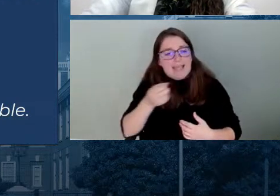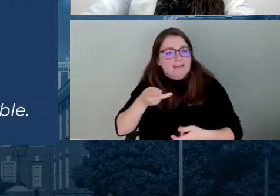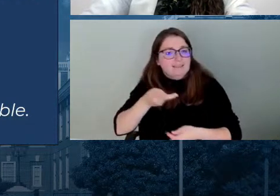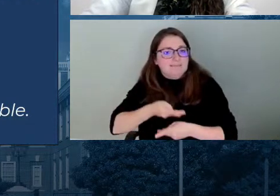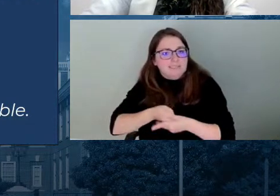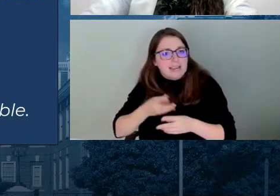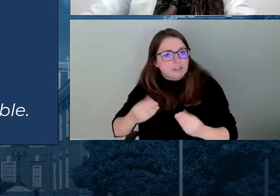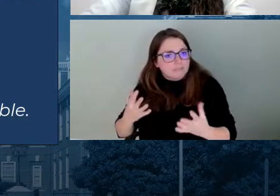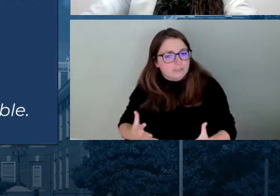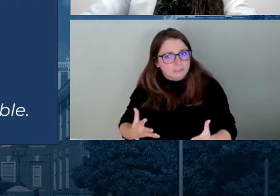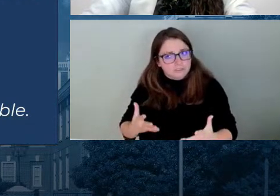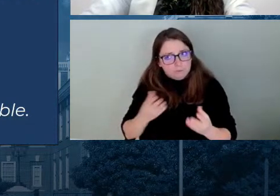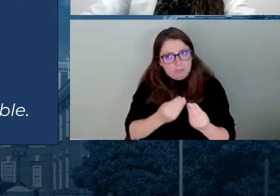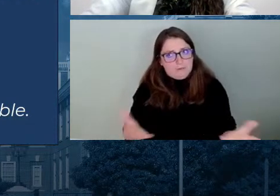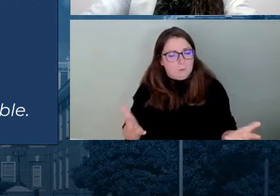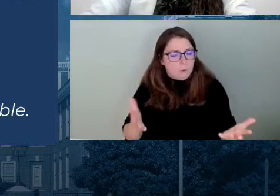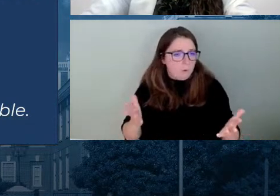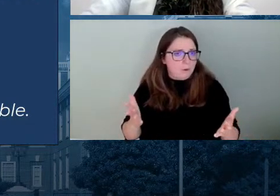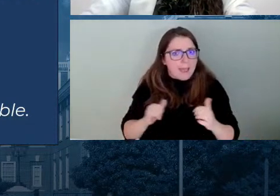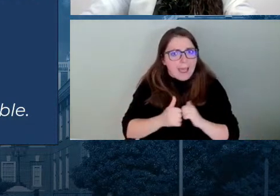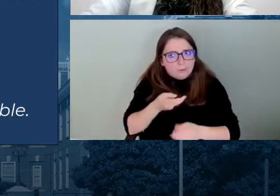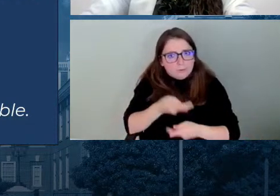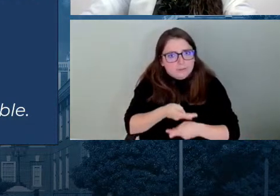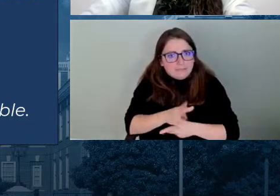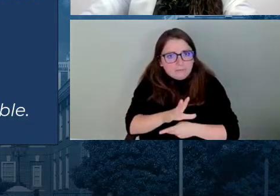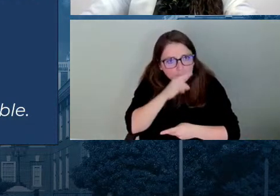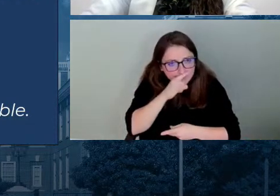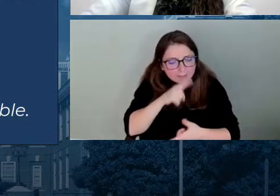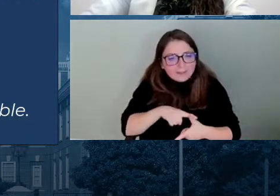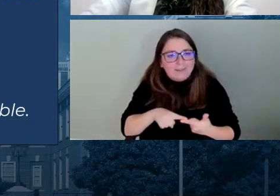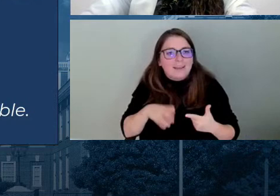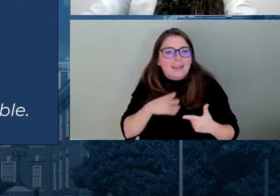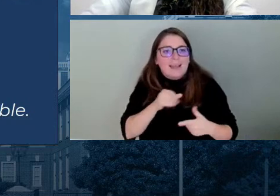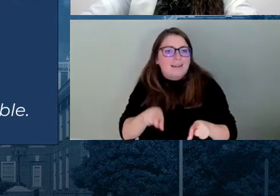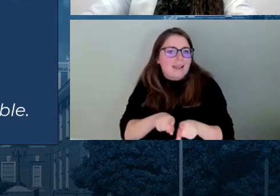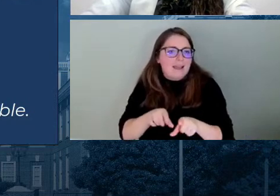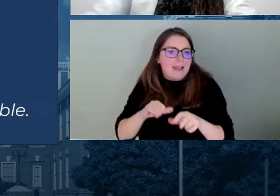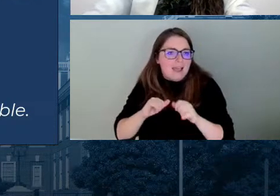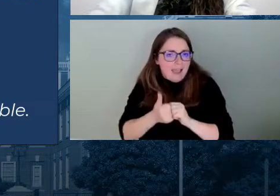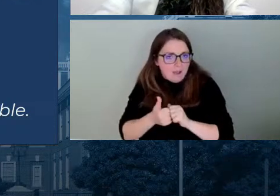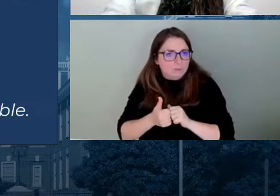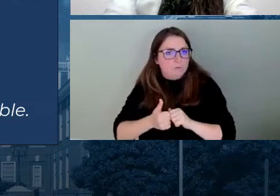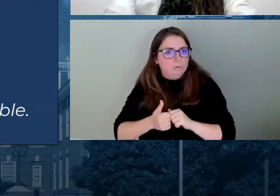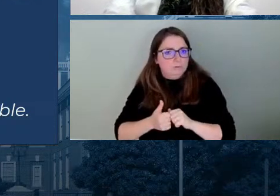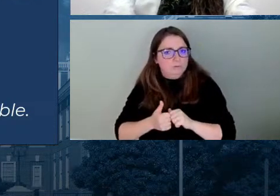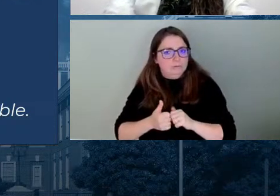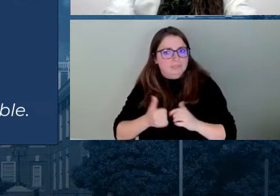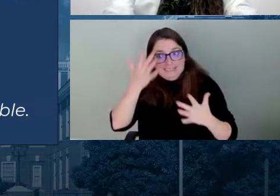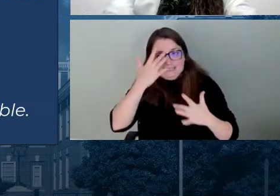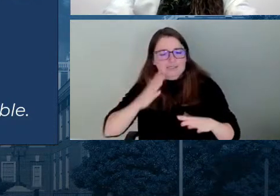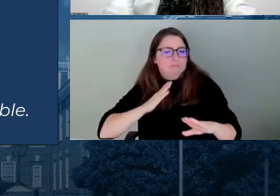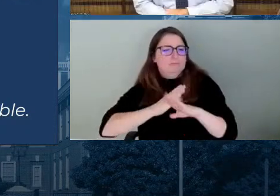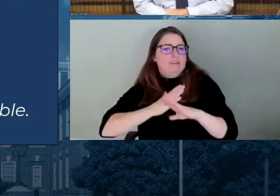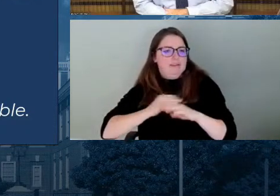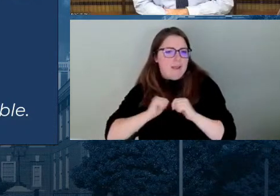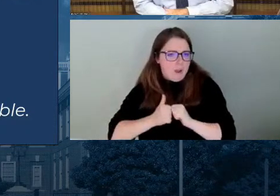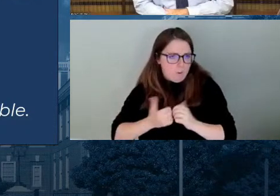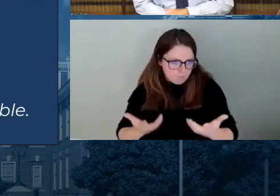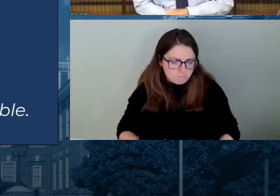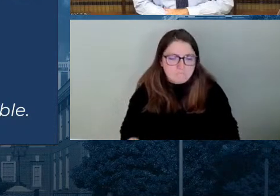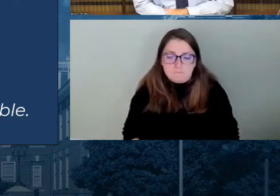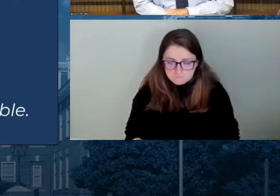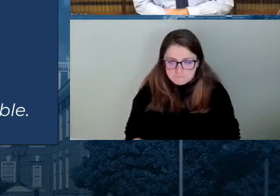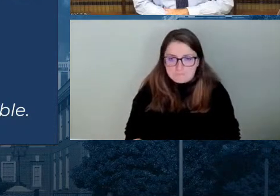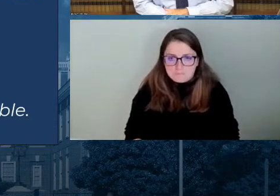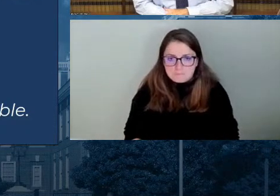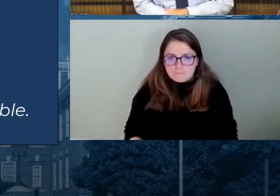how to maintain their child's illness, but also to prevent illness in the household. Thank you very much,